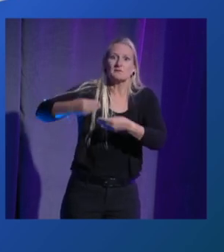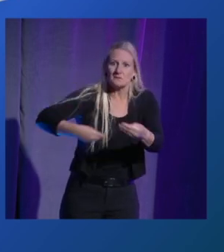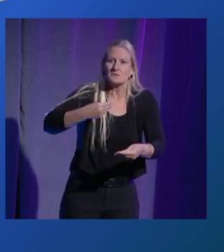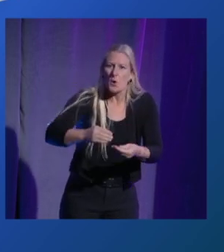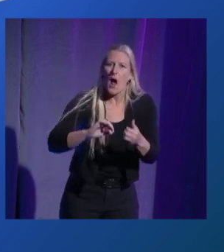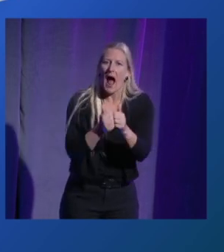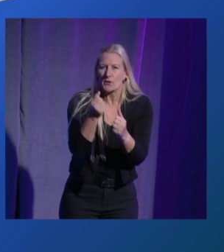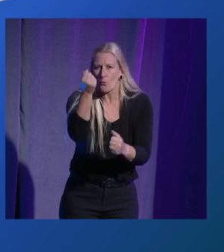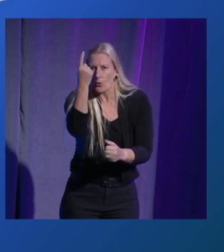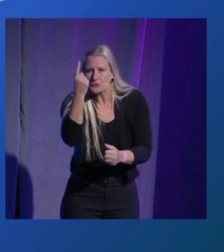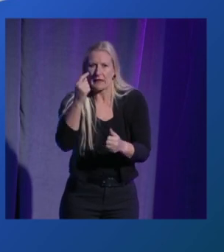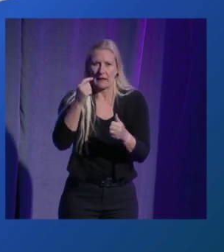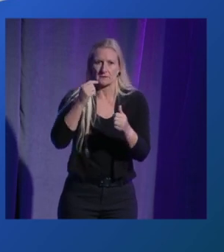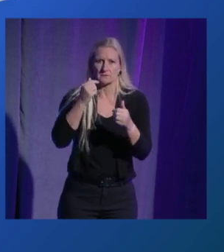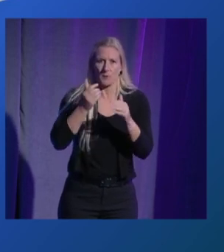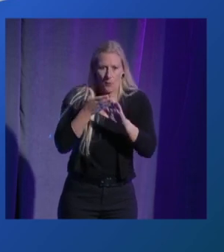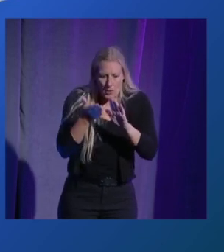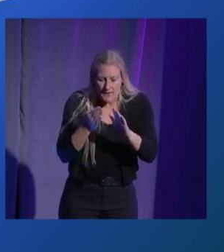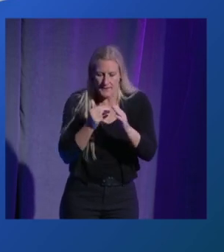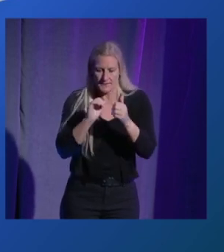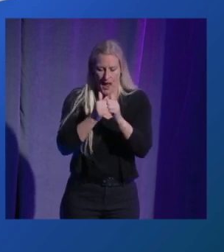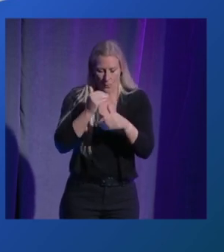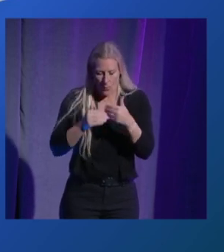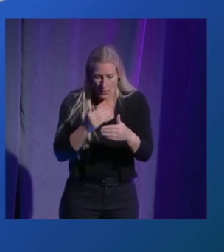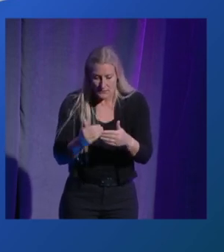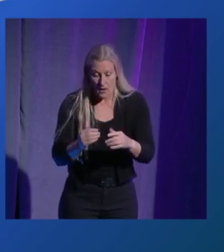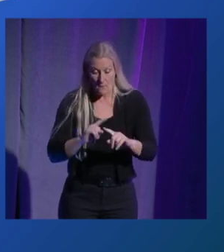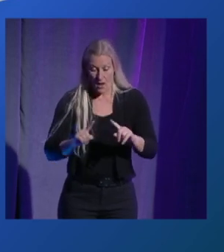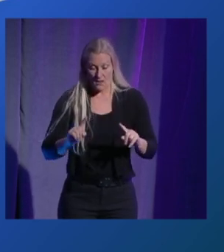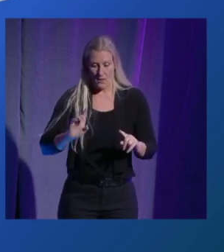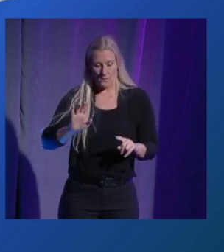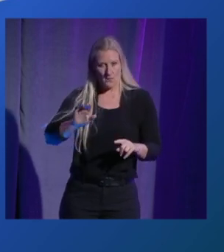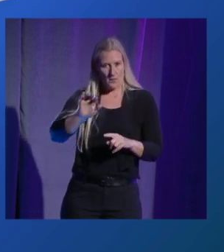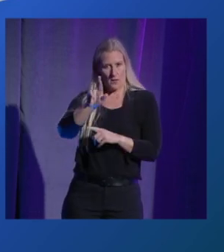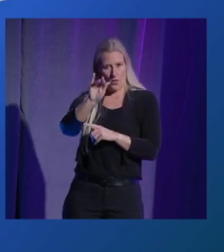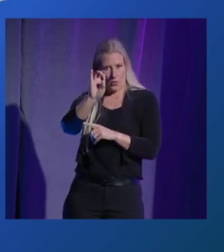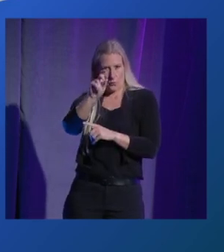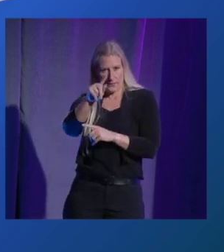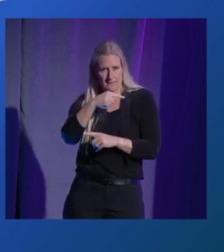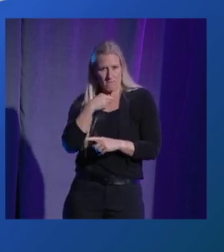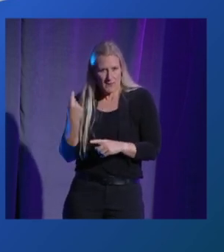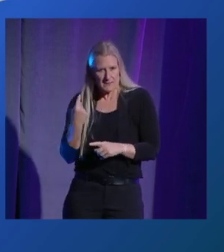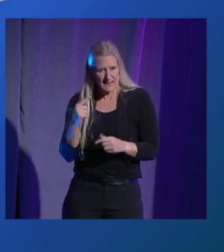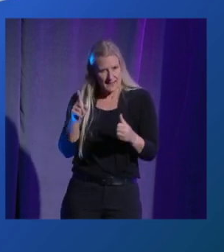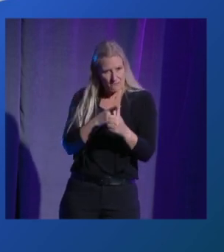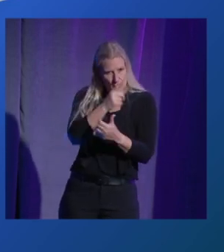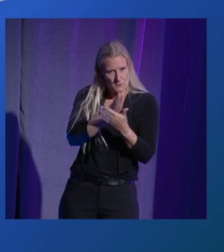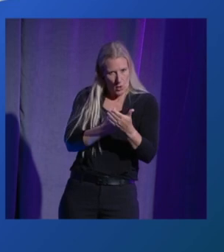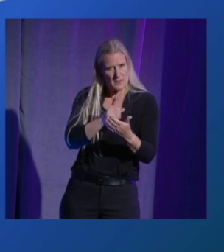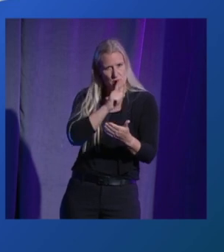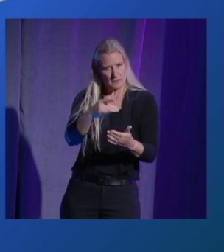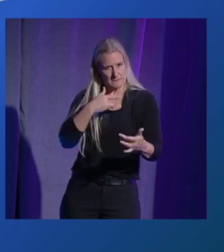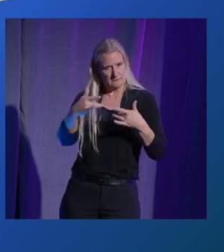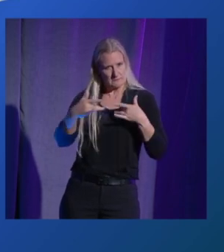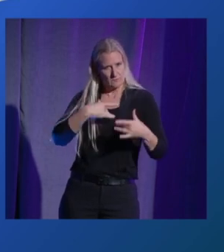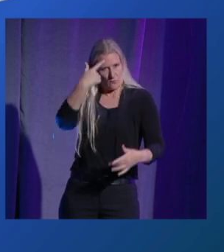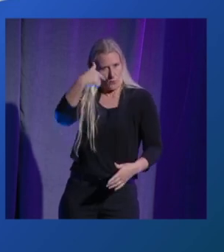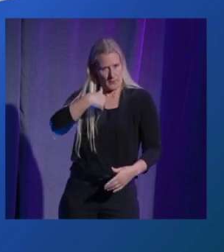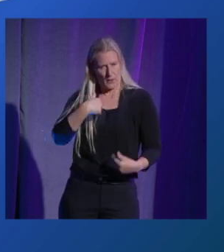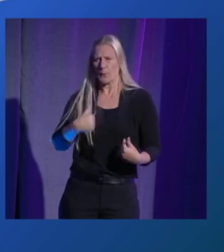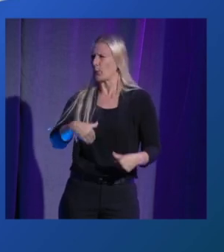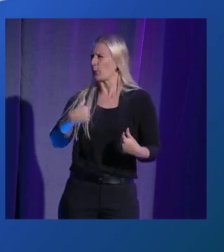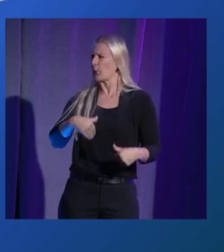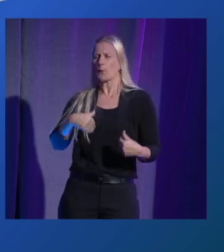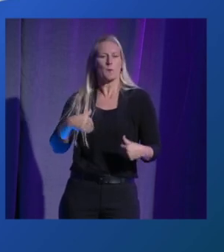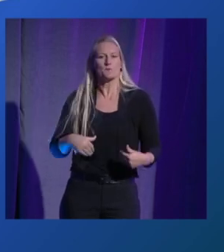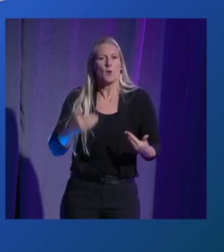work when I think about the risks though it's that first piece of it that is so concerning to me um that you don't know